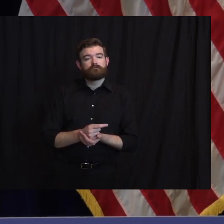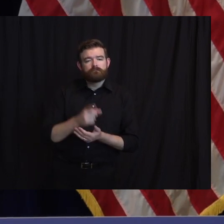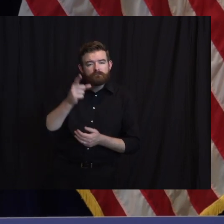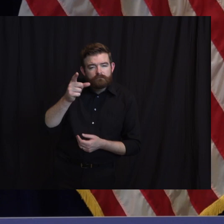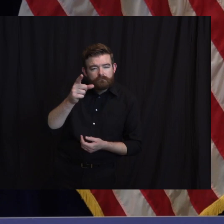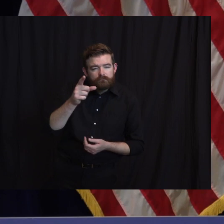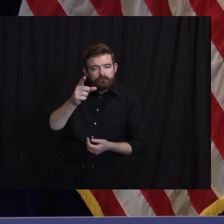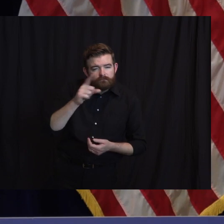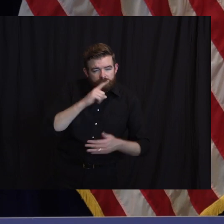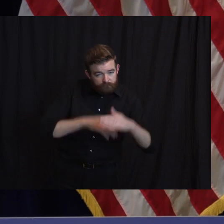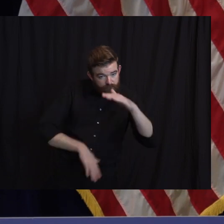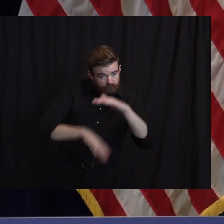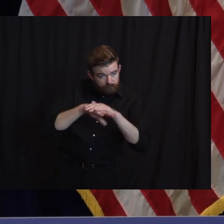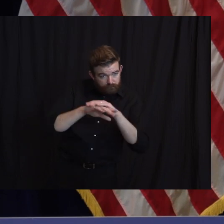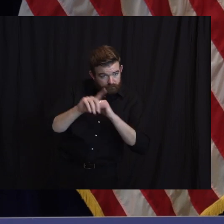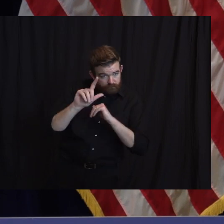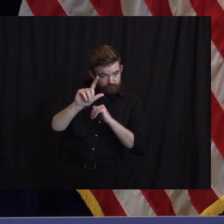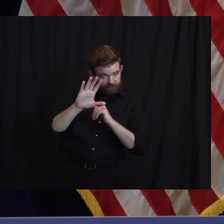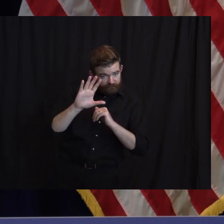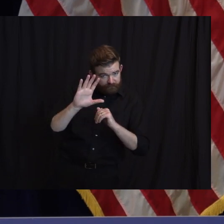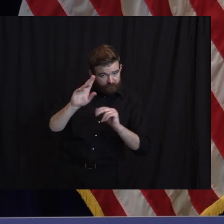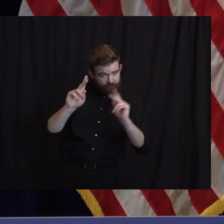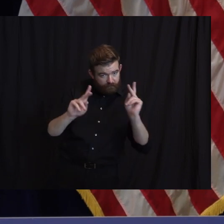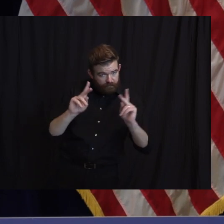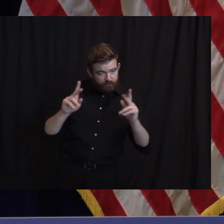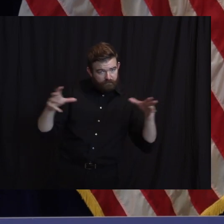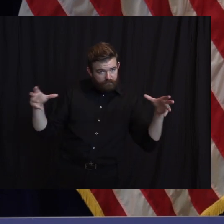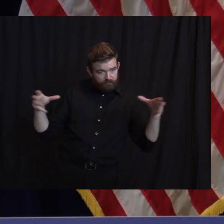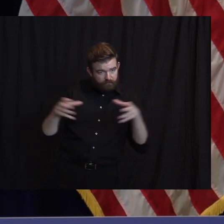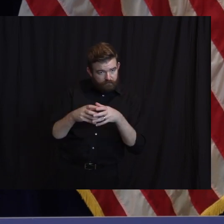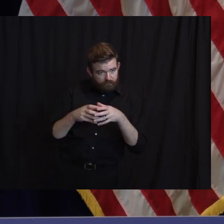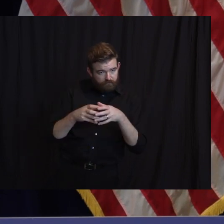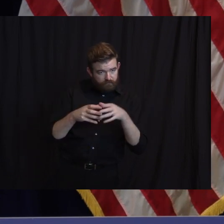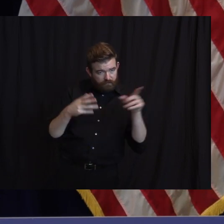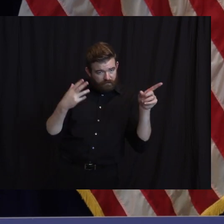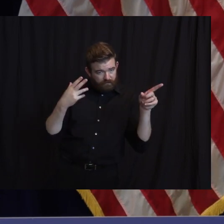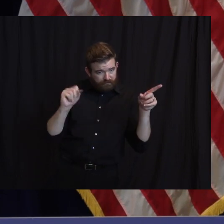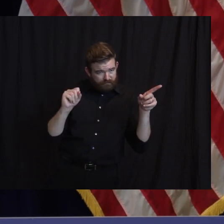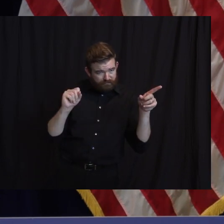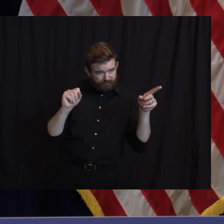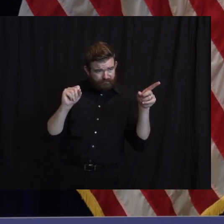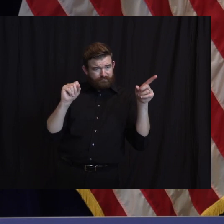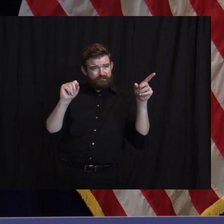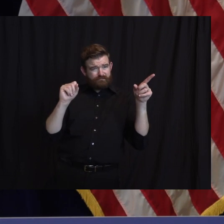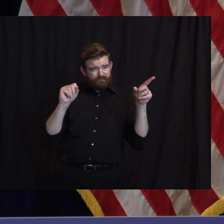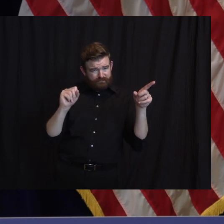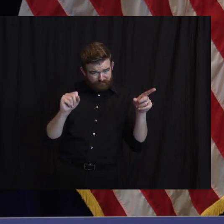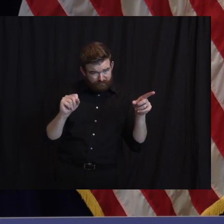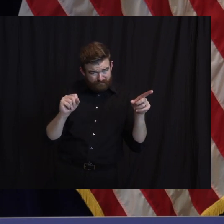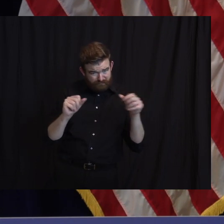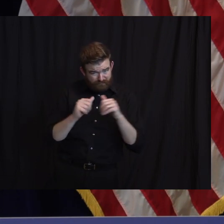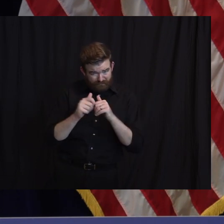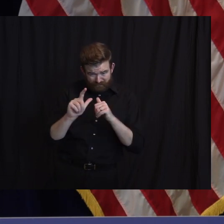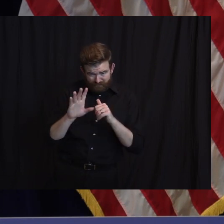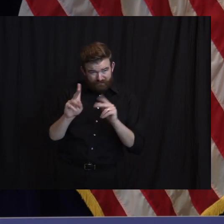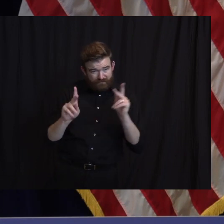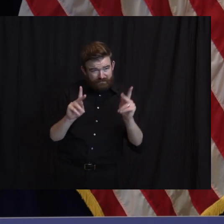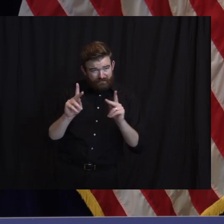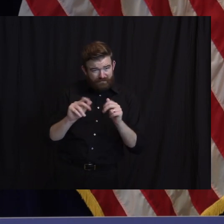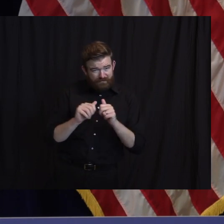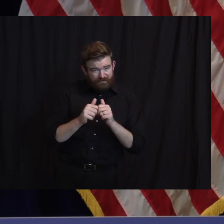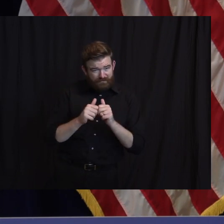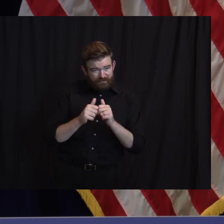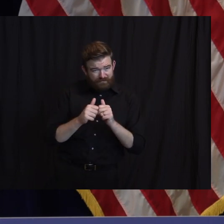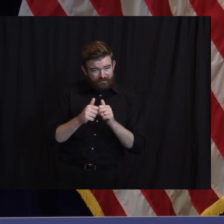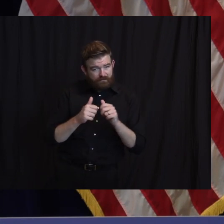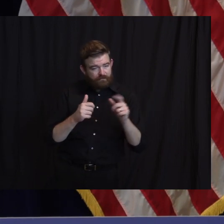gatherings. How can high schools plan if they don't have any idea where they're going to go on this? And again, I go back to the